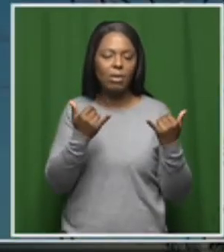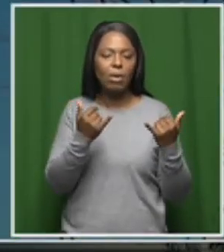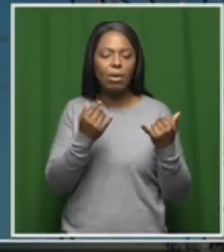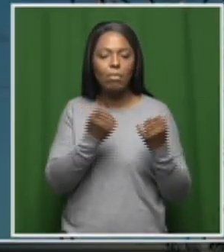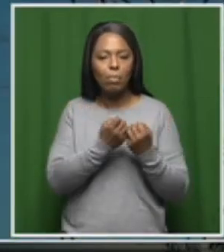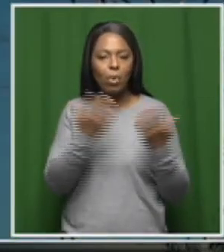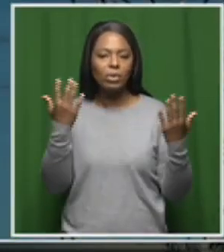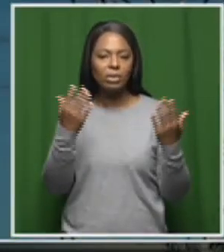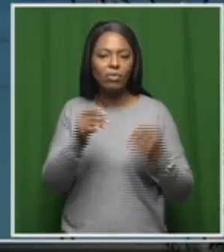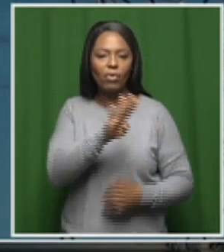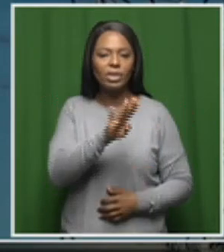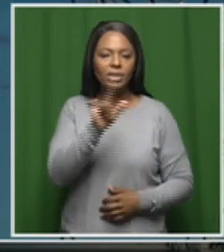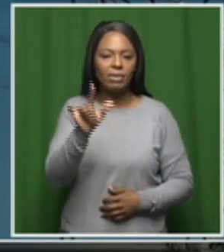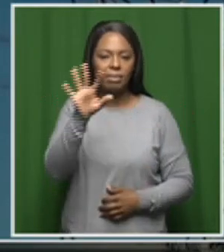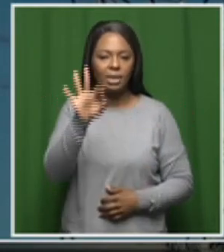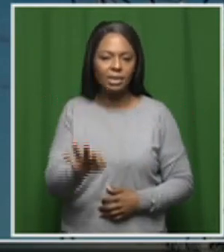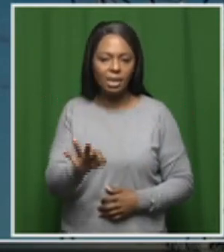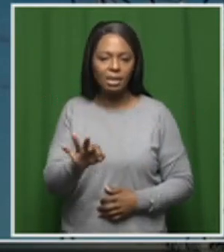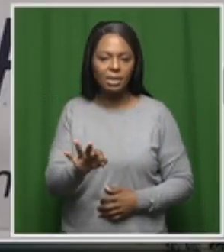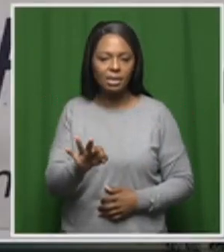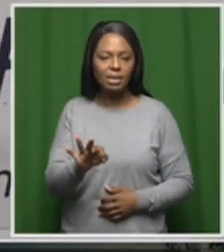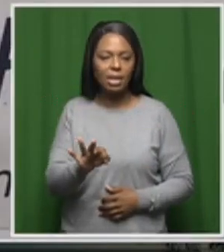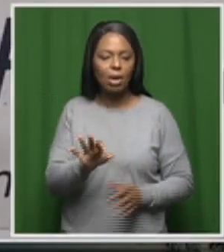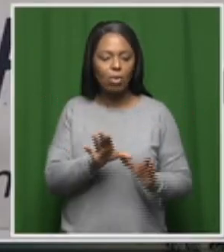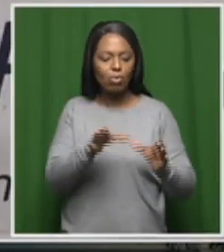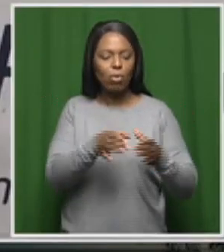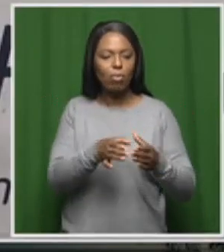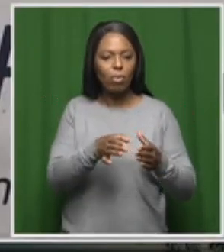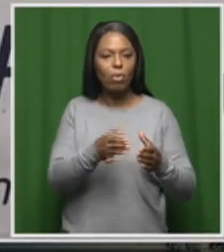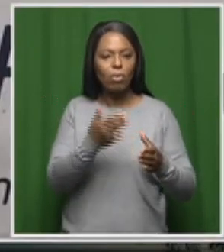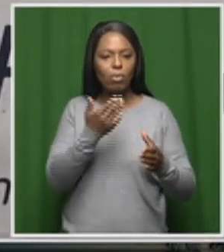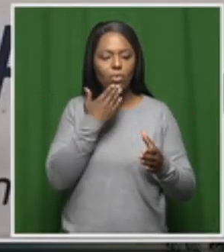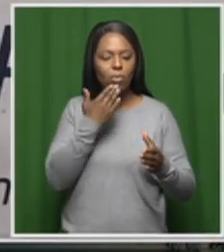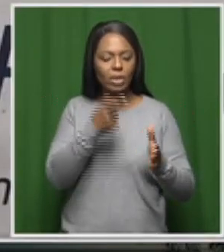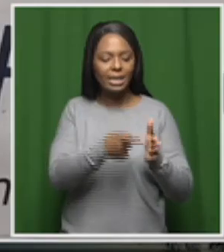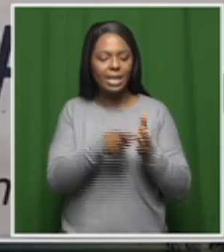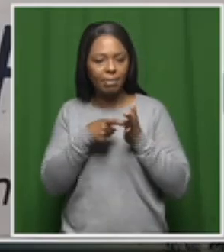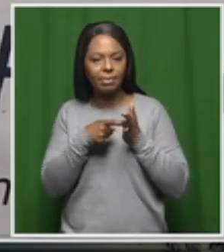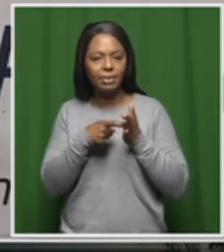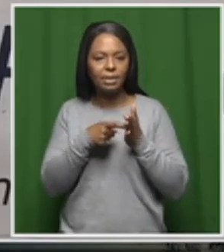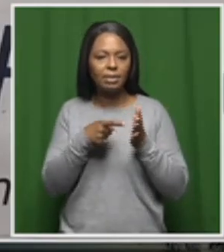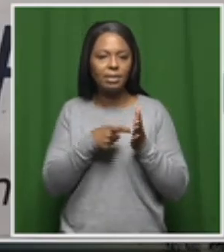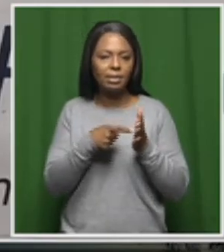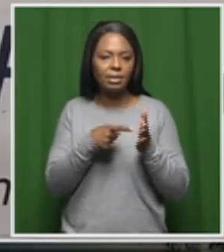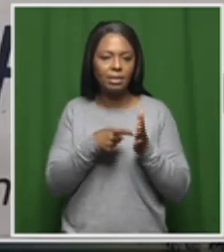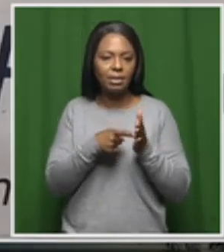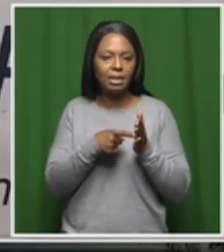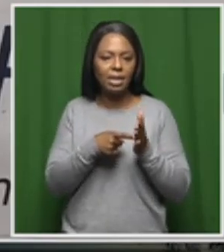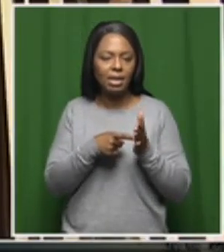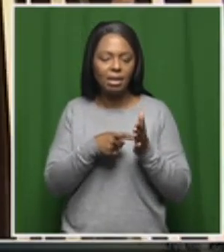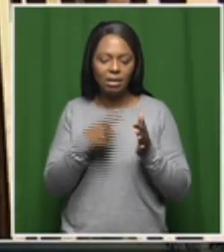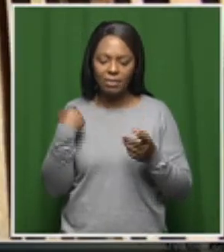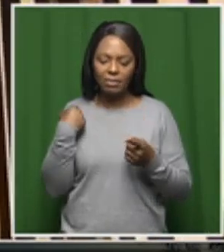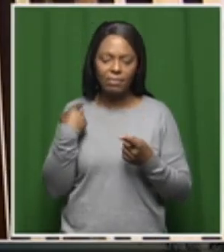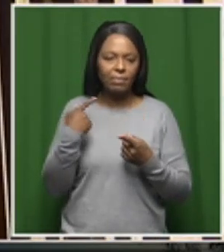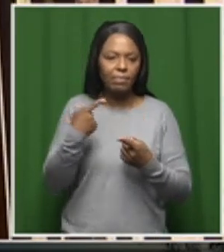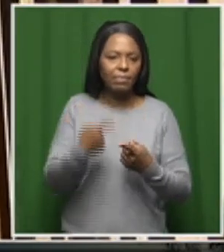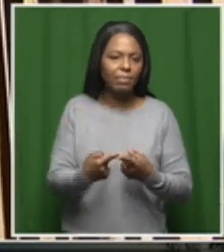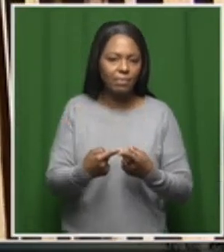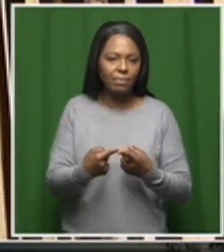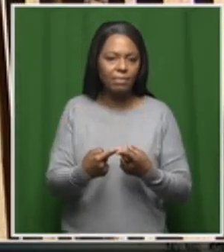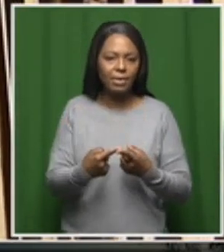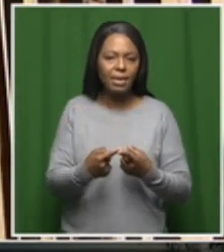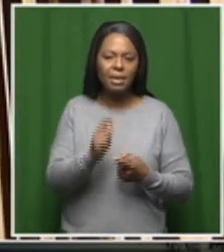almost 47% of our data's book sitting there without being touched in the last, some of